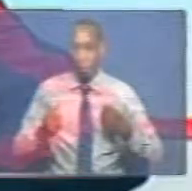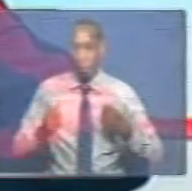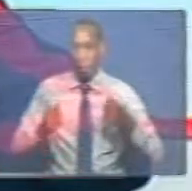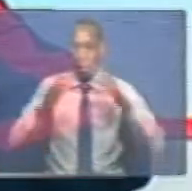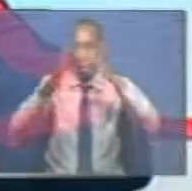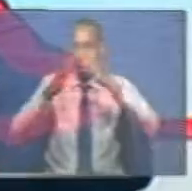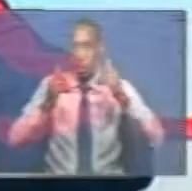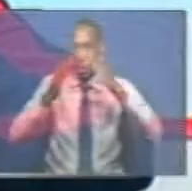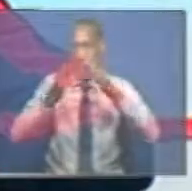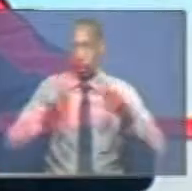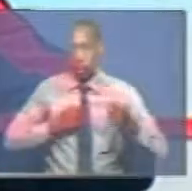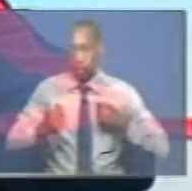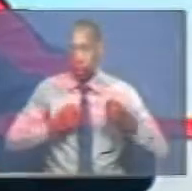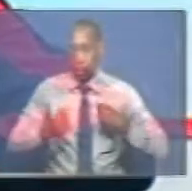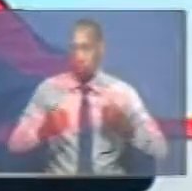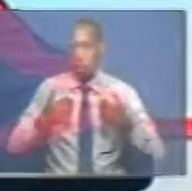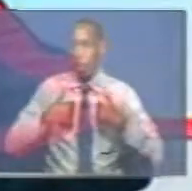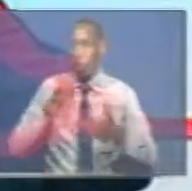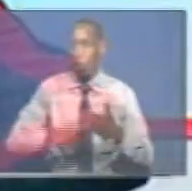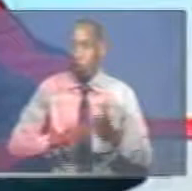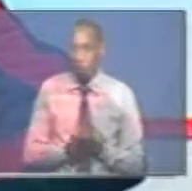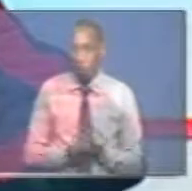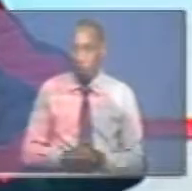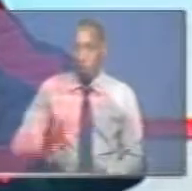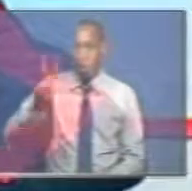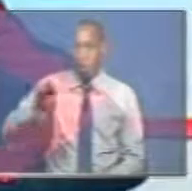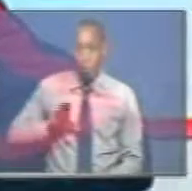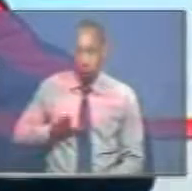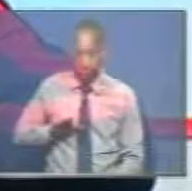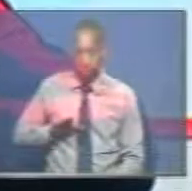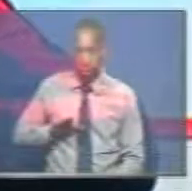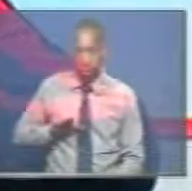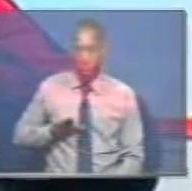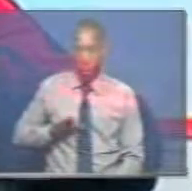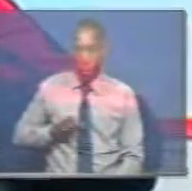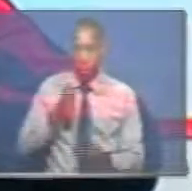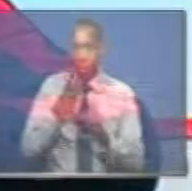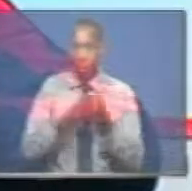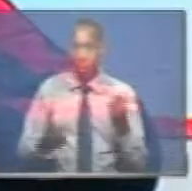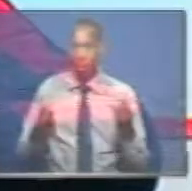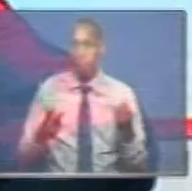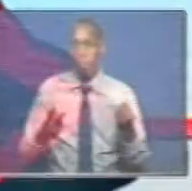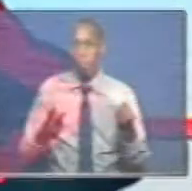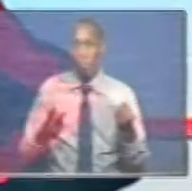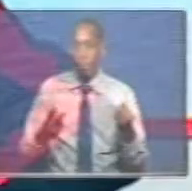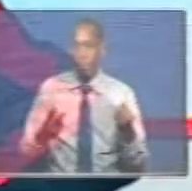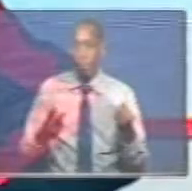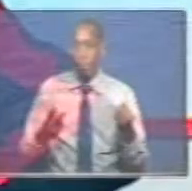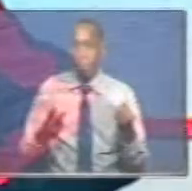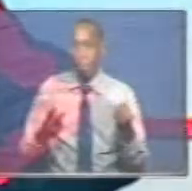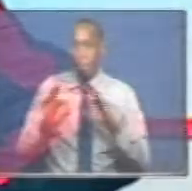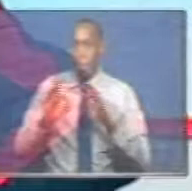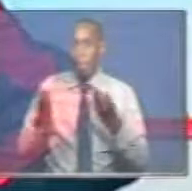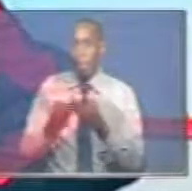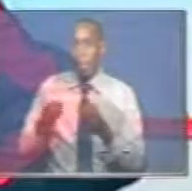Rwanda, we had two ladies who both lost their family